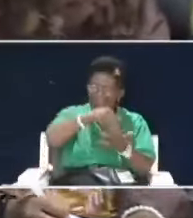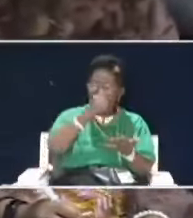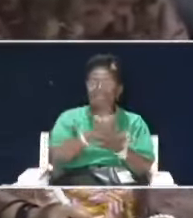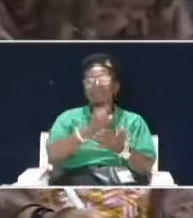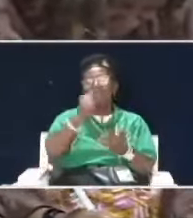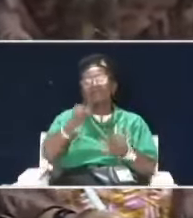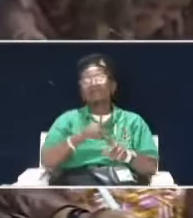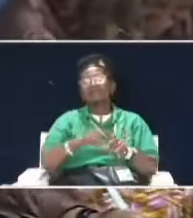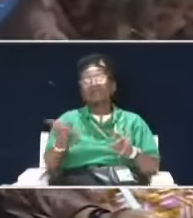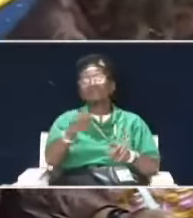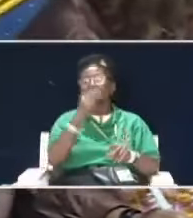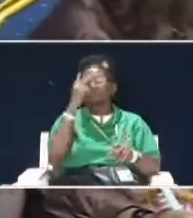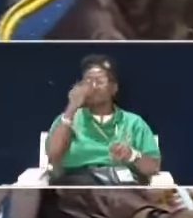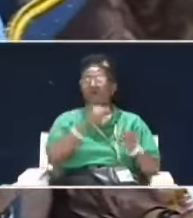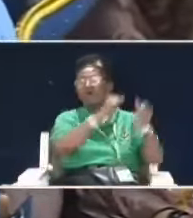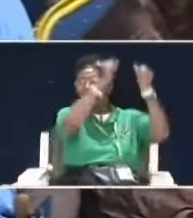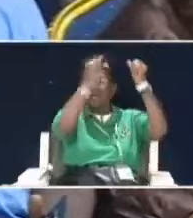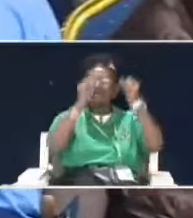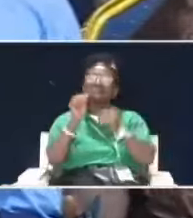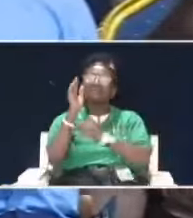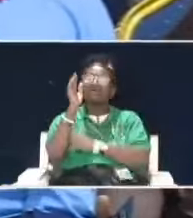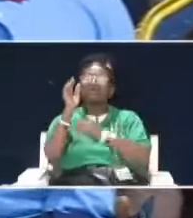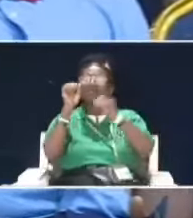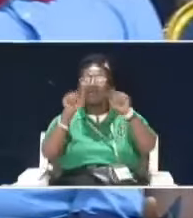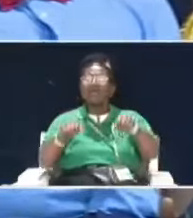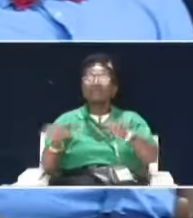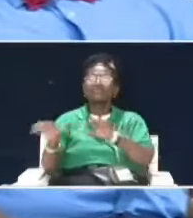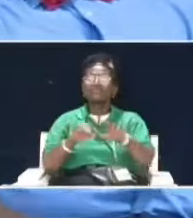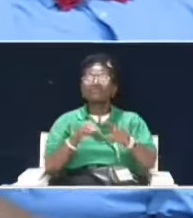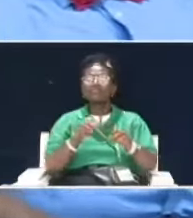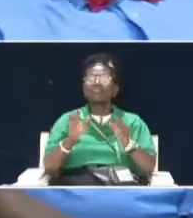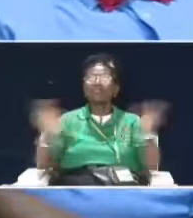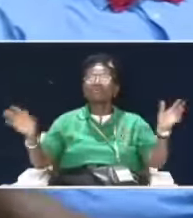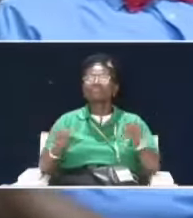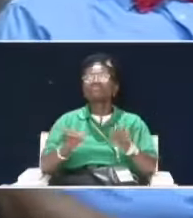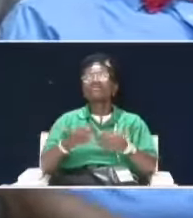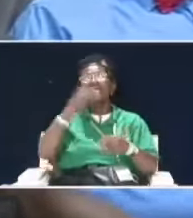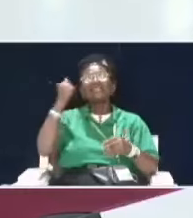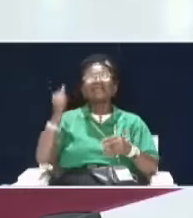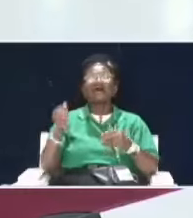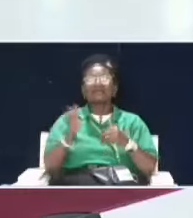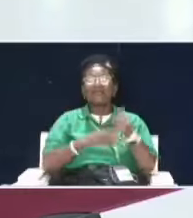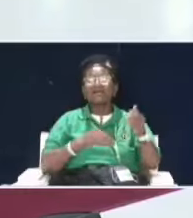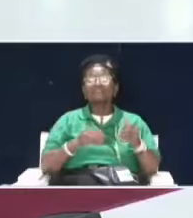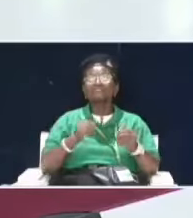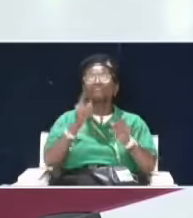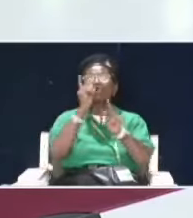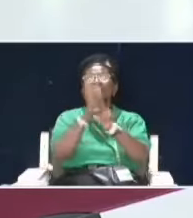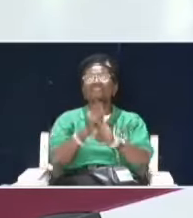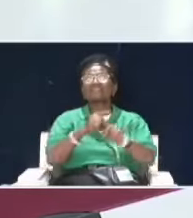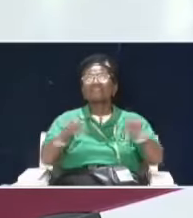But you see, the Almighty God can do much better than just deliver you.